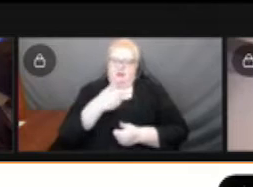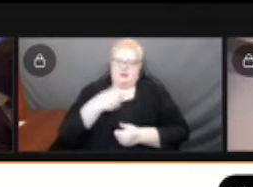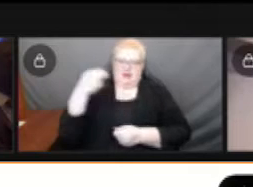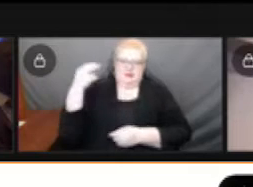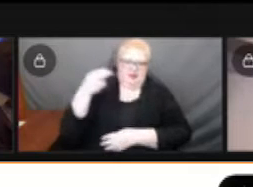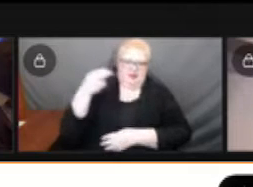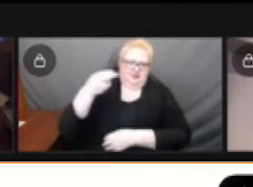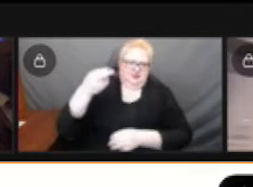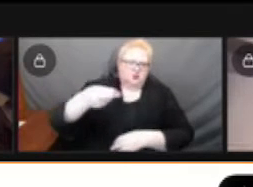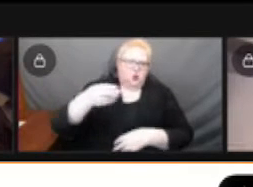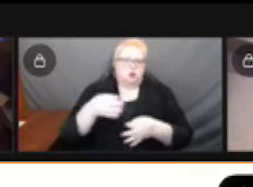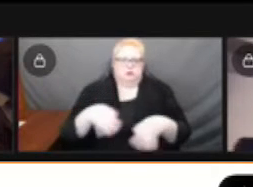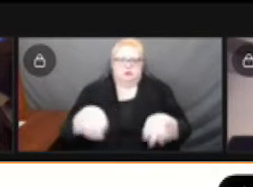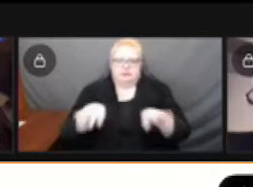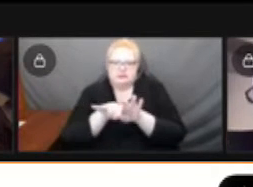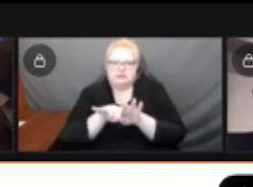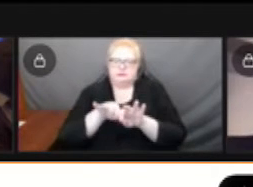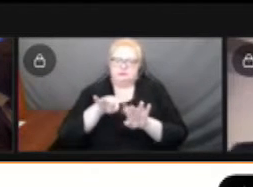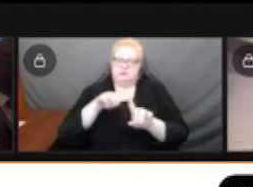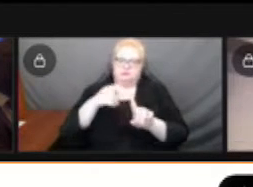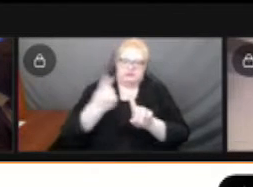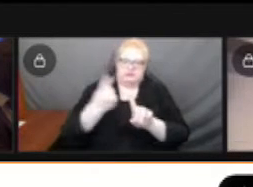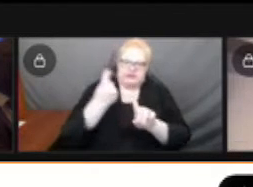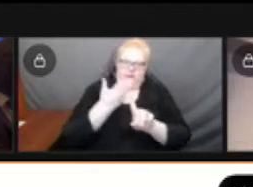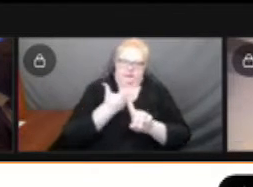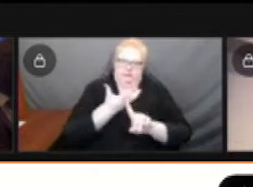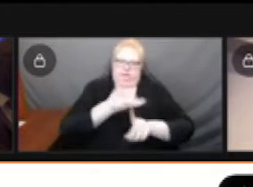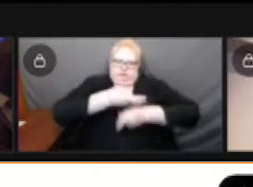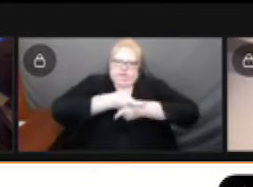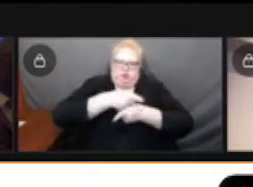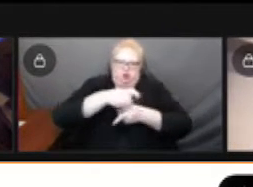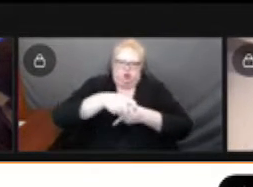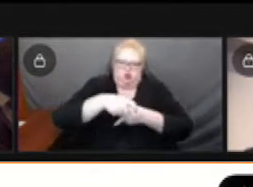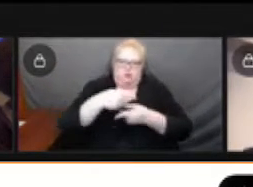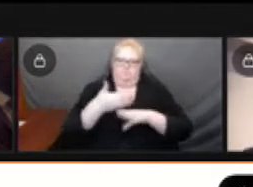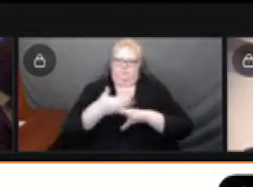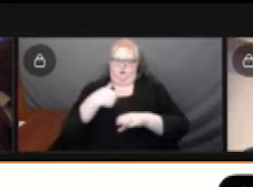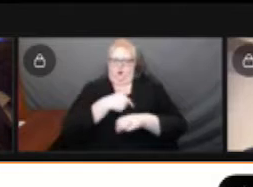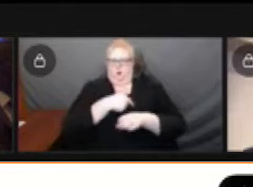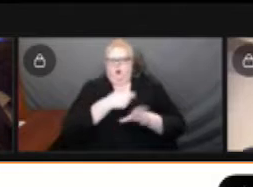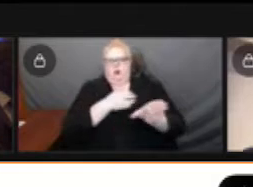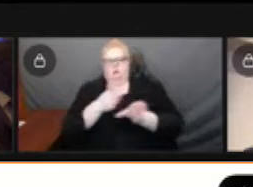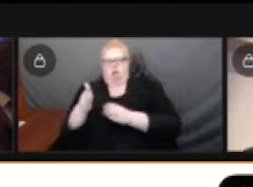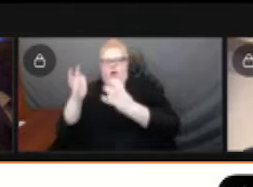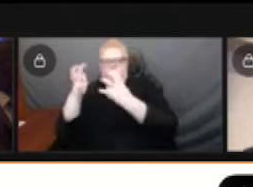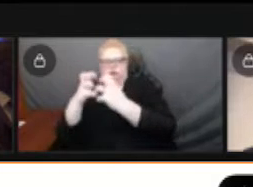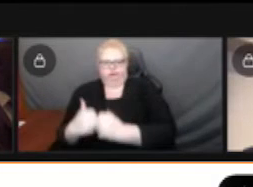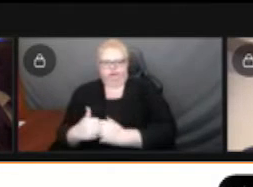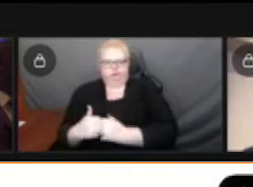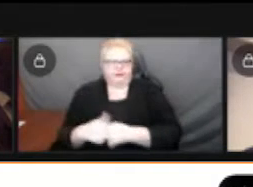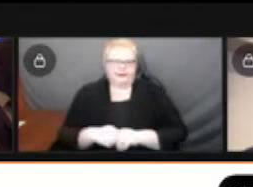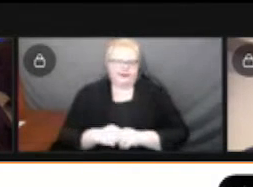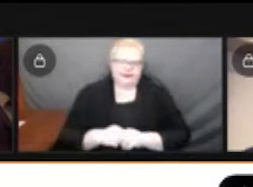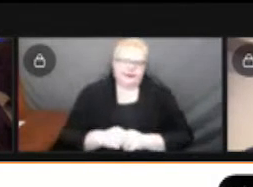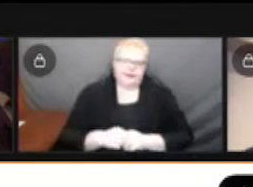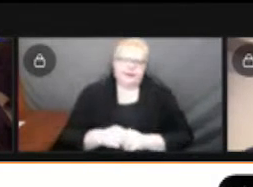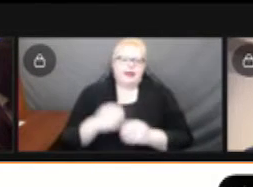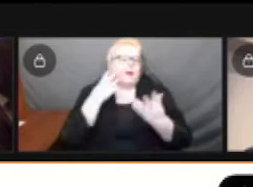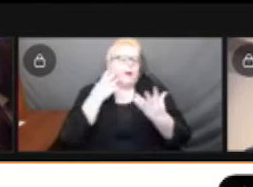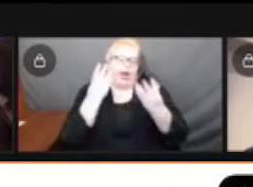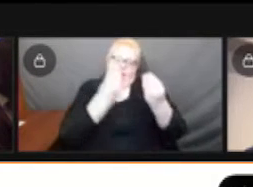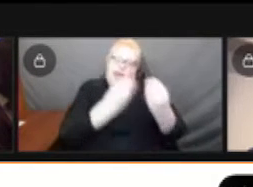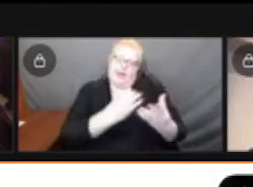significance before moving down this path. Is that correct? That's correct. So I told him I would try.